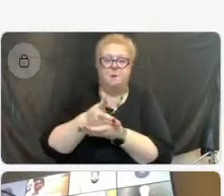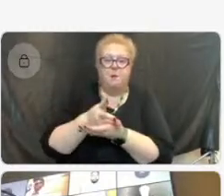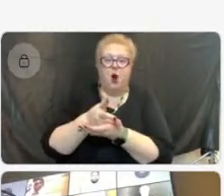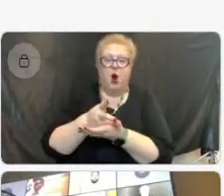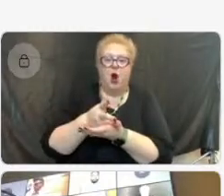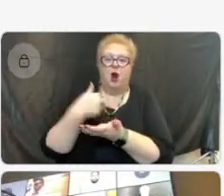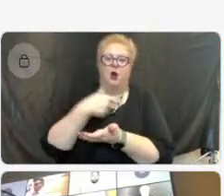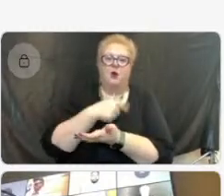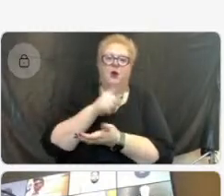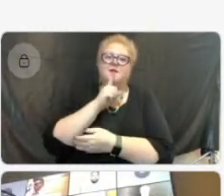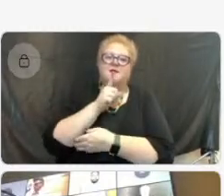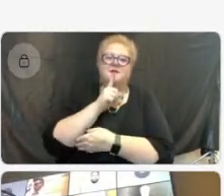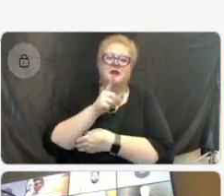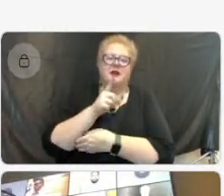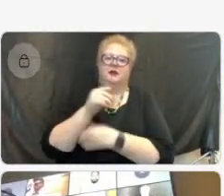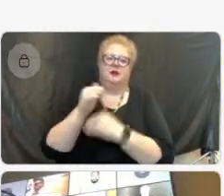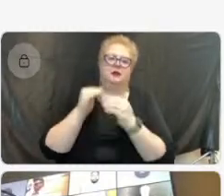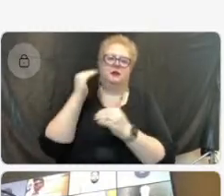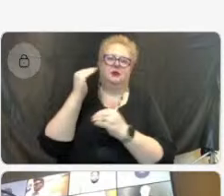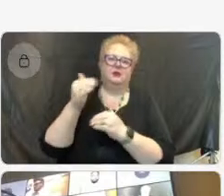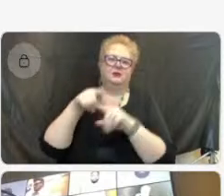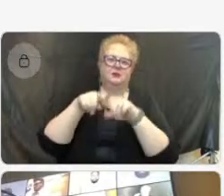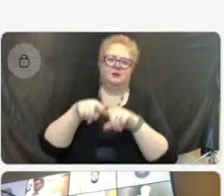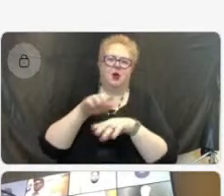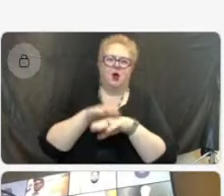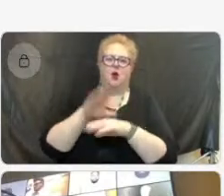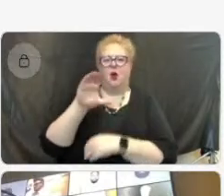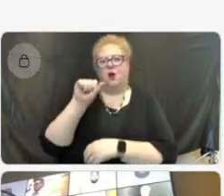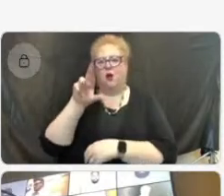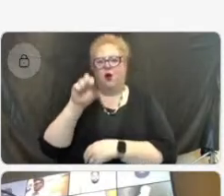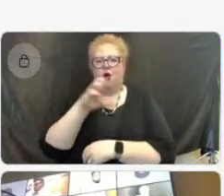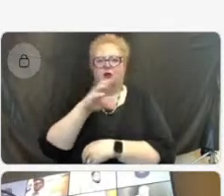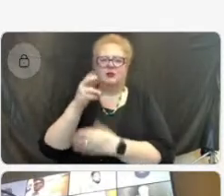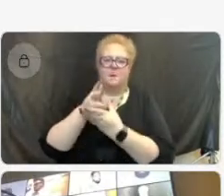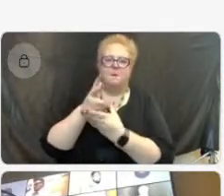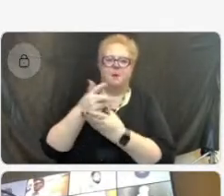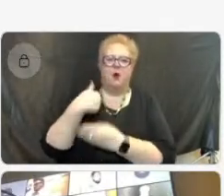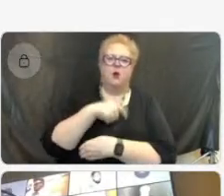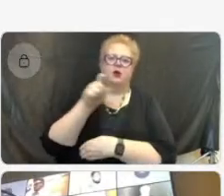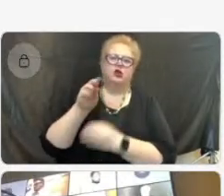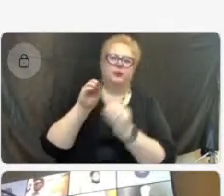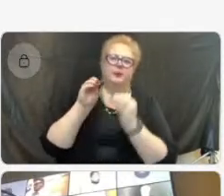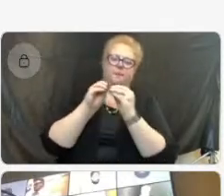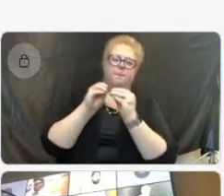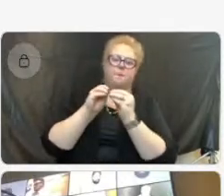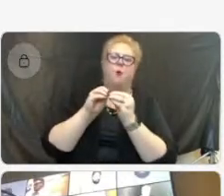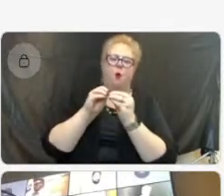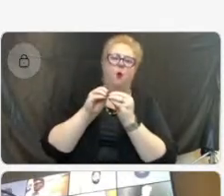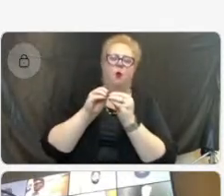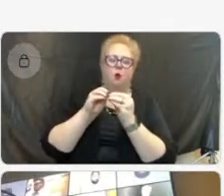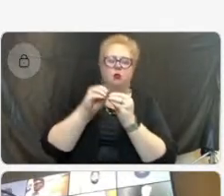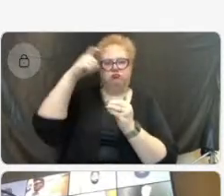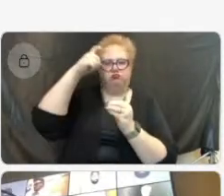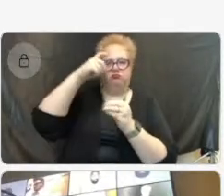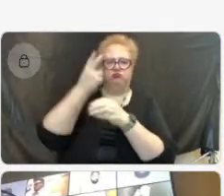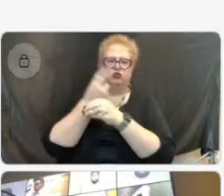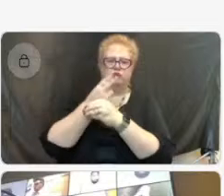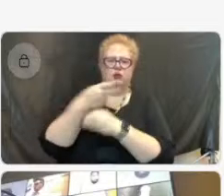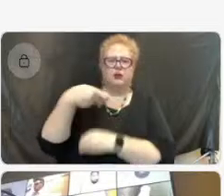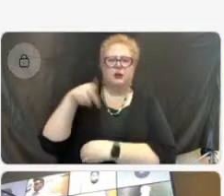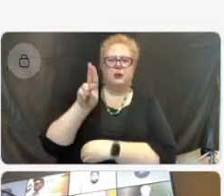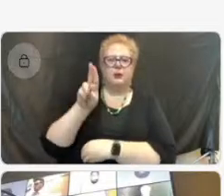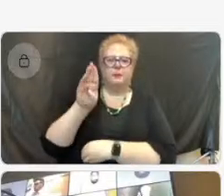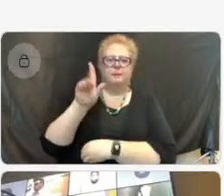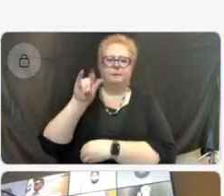way too dependent upon cars and parking, and we should be more dependent on public